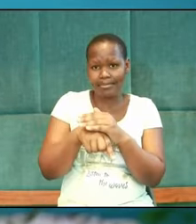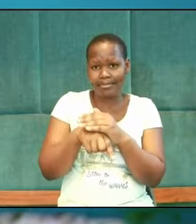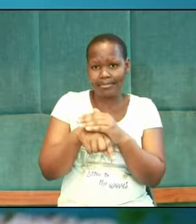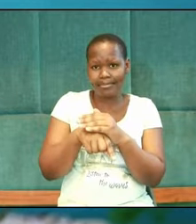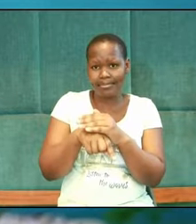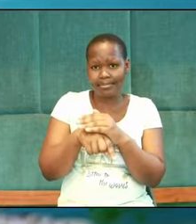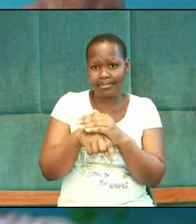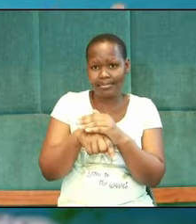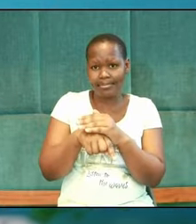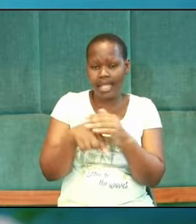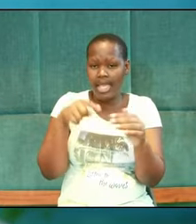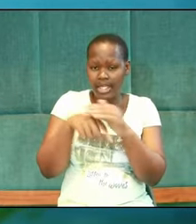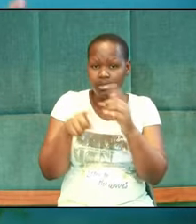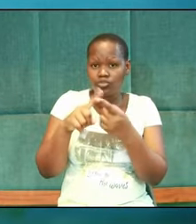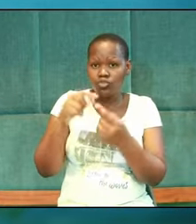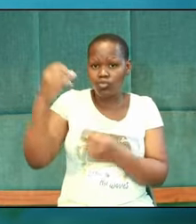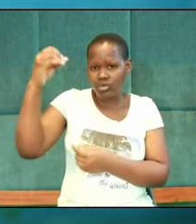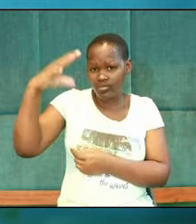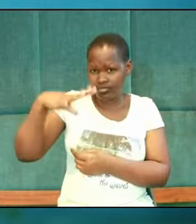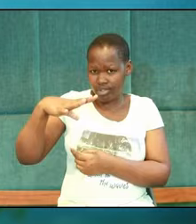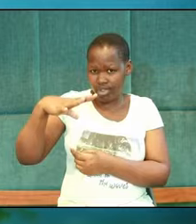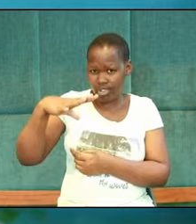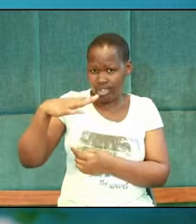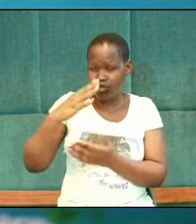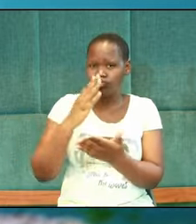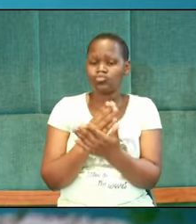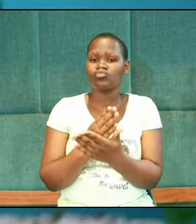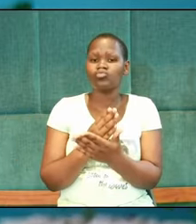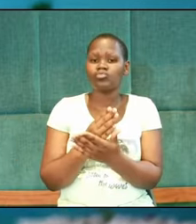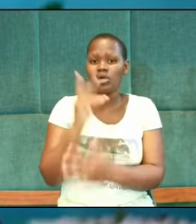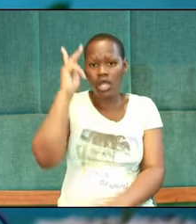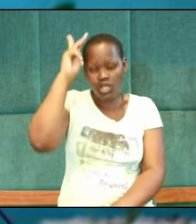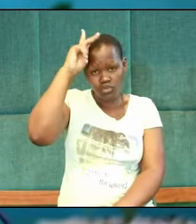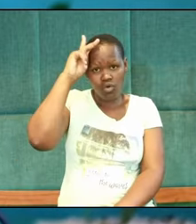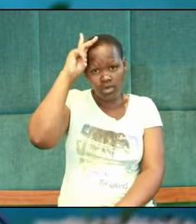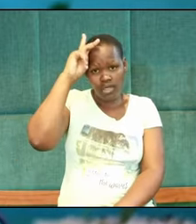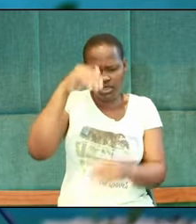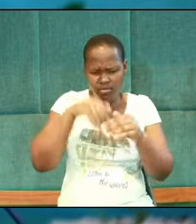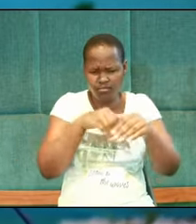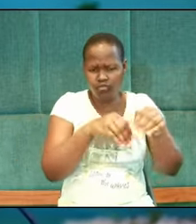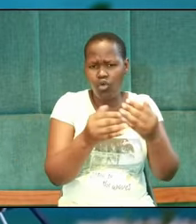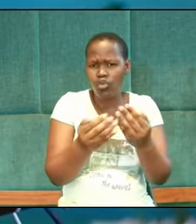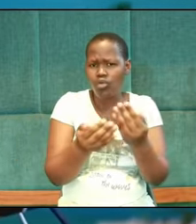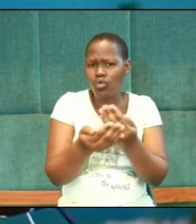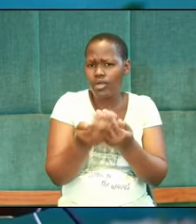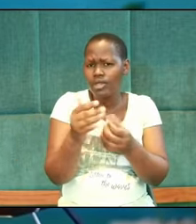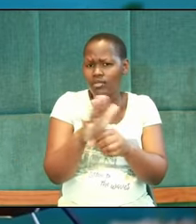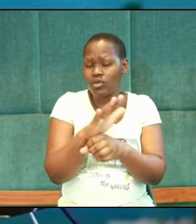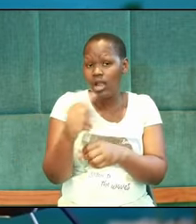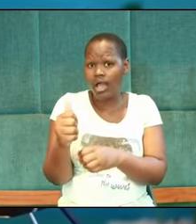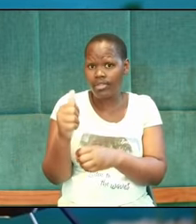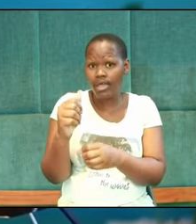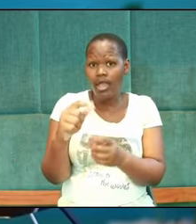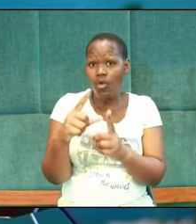Insight into a revealed truth. Knowledge. Follow me very carefully. Another word for